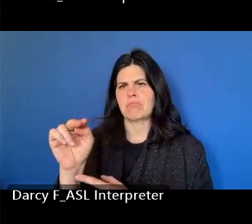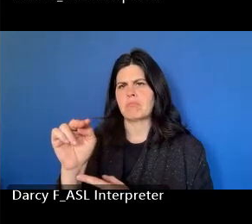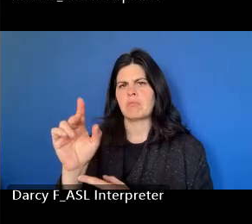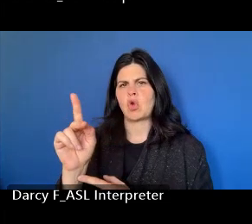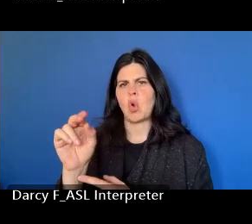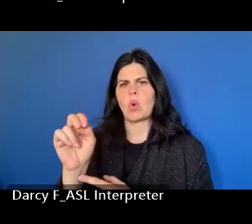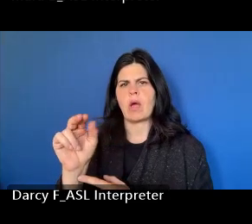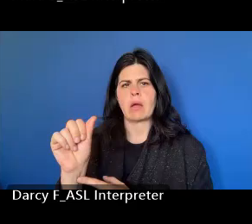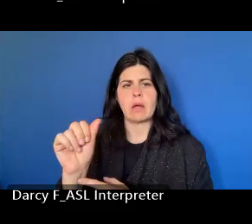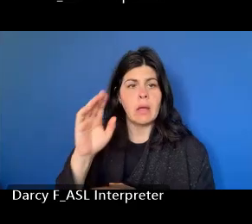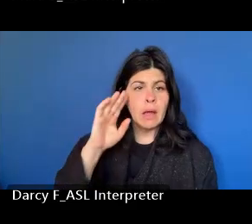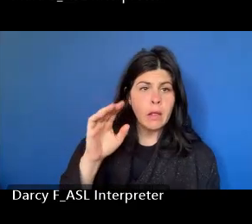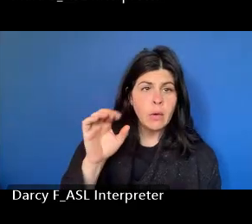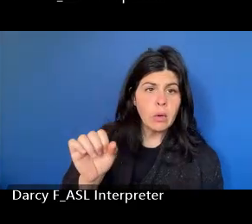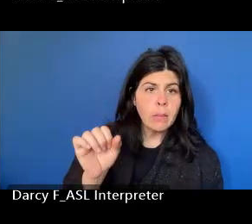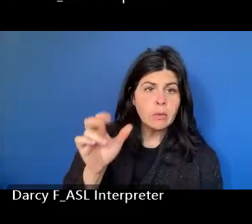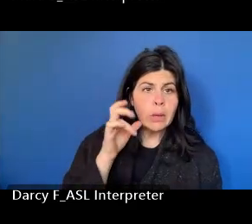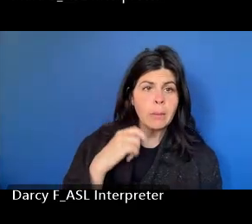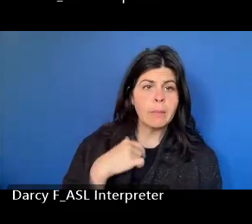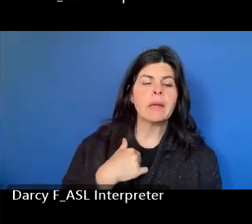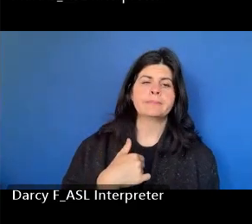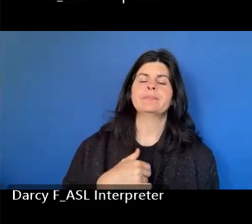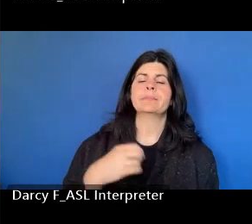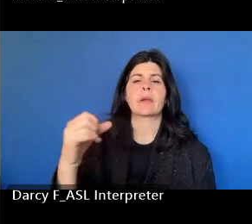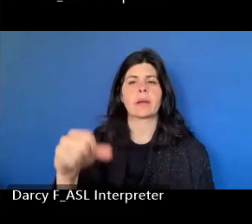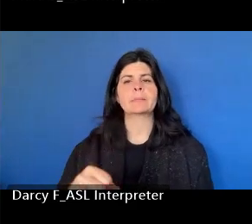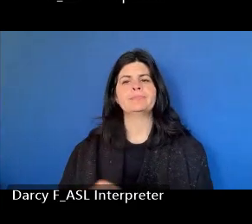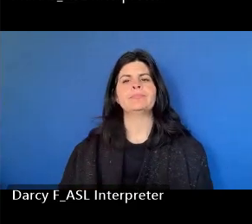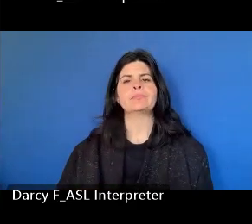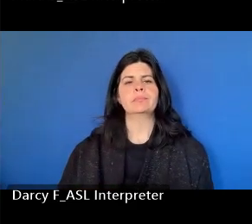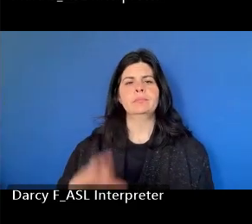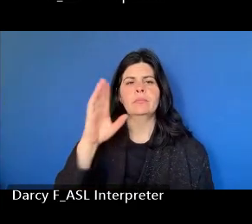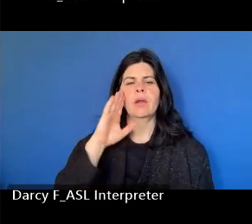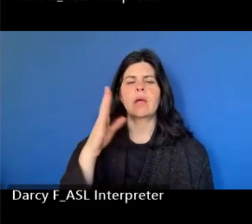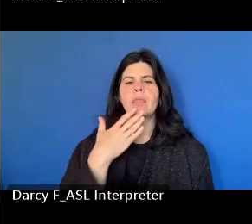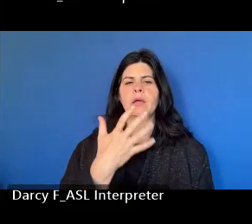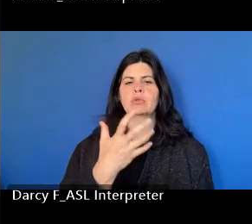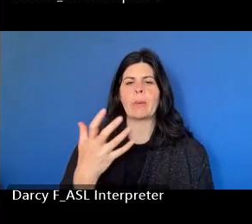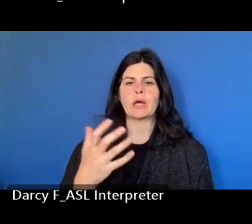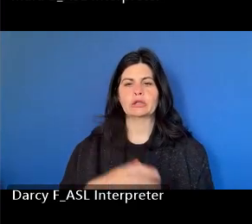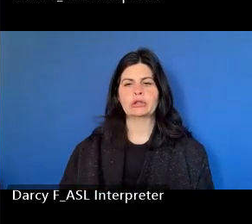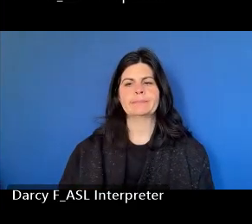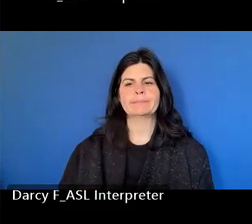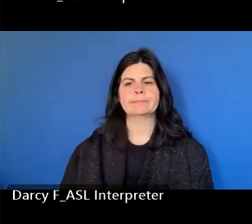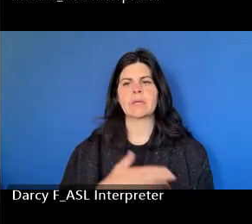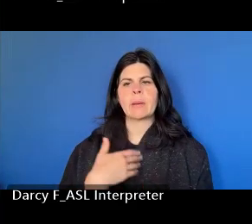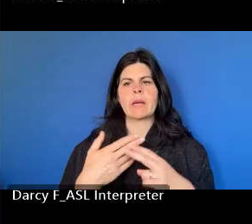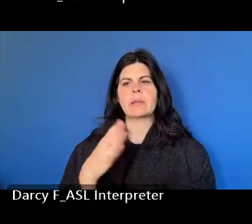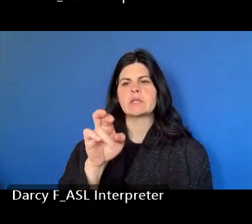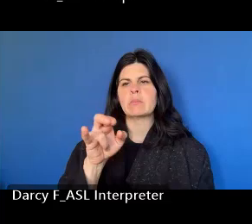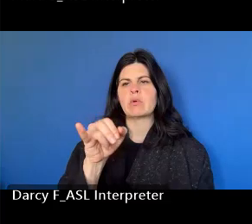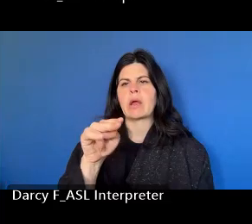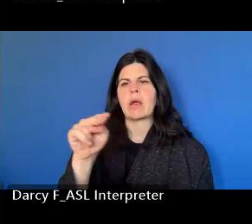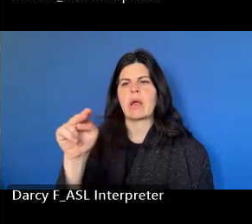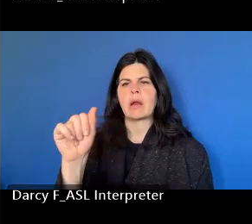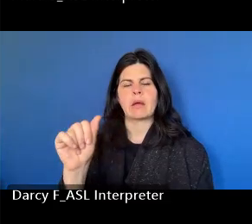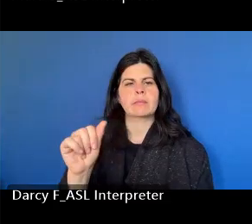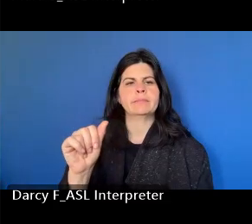Hello, are you able to hear me? Yes, we can. Hi, thank you so much. My name is Brianna. I